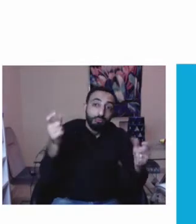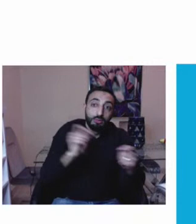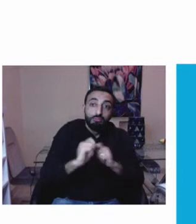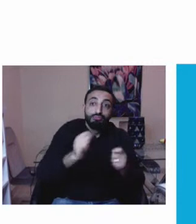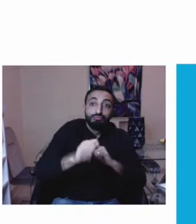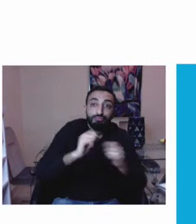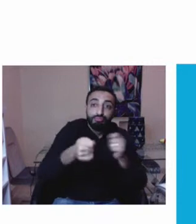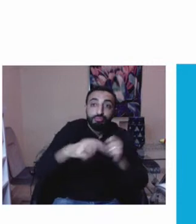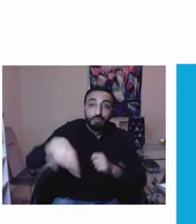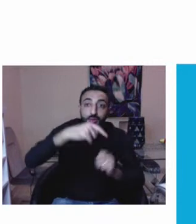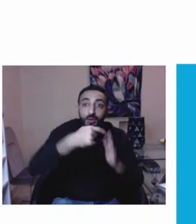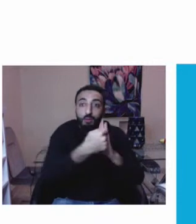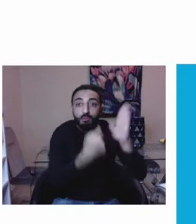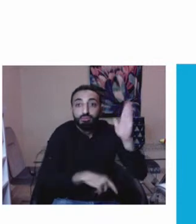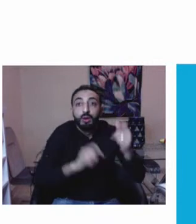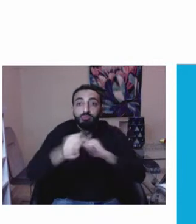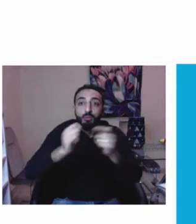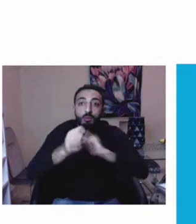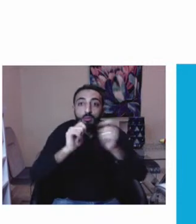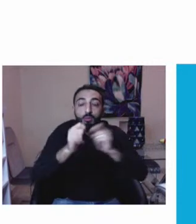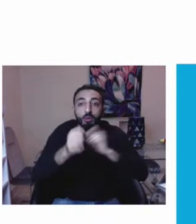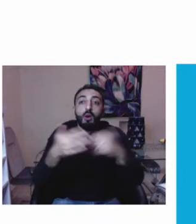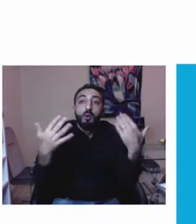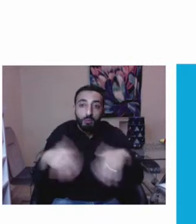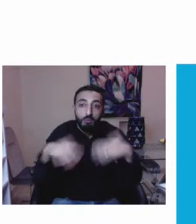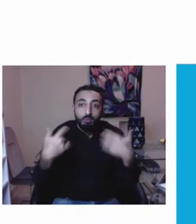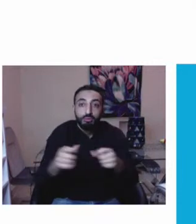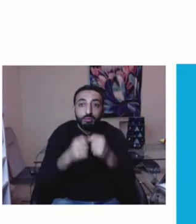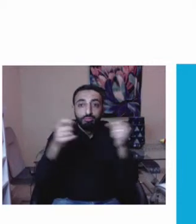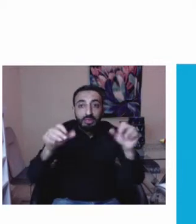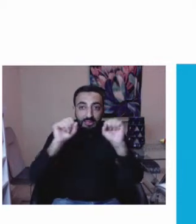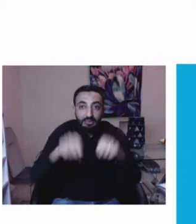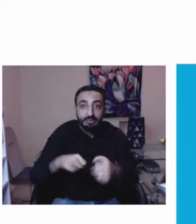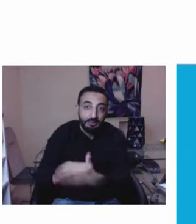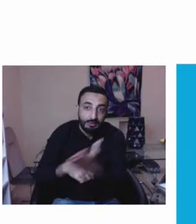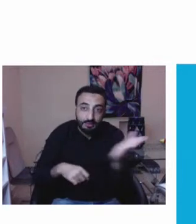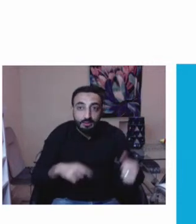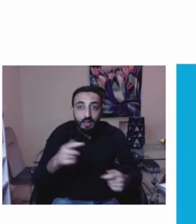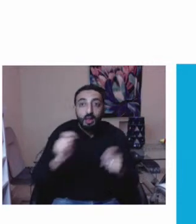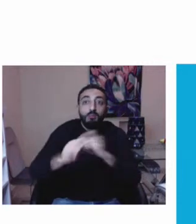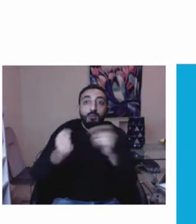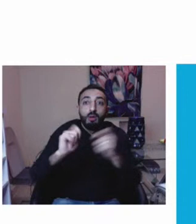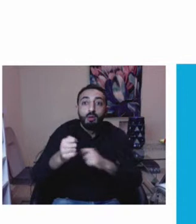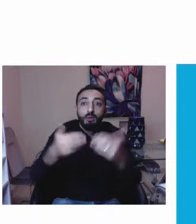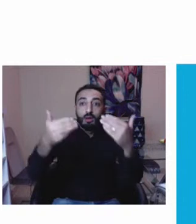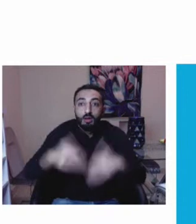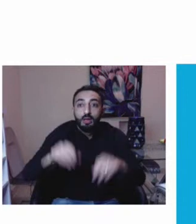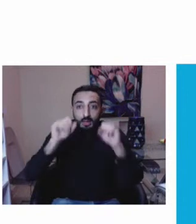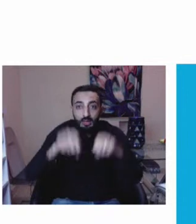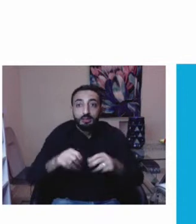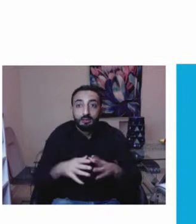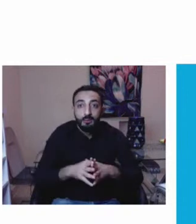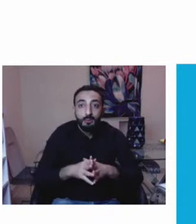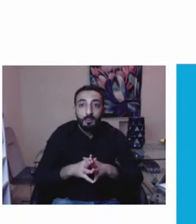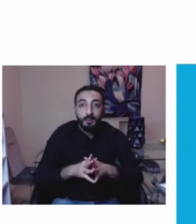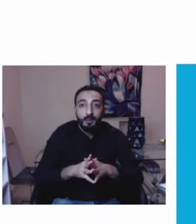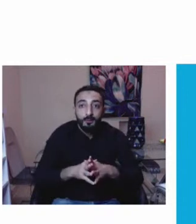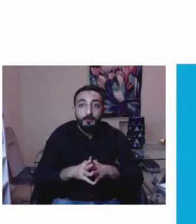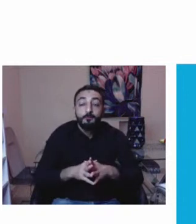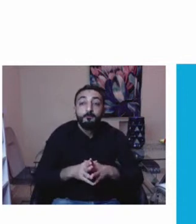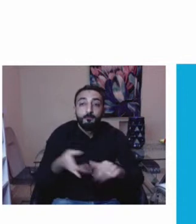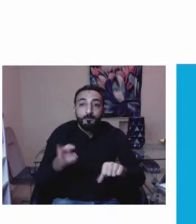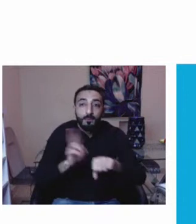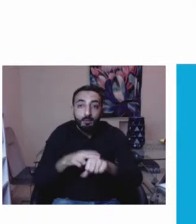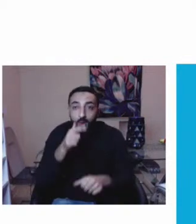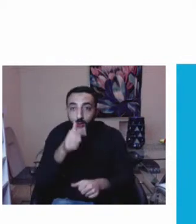around the table today. So with that, I very much thank you for all the participants and all the